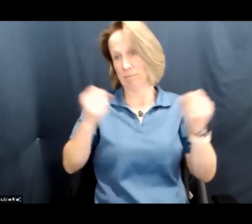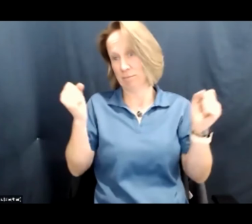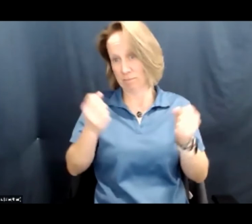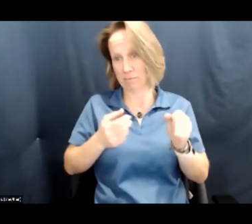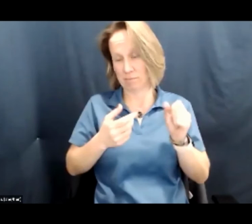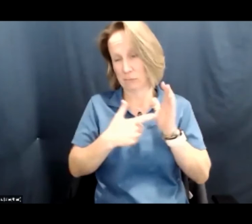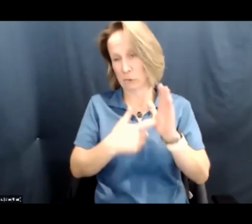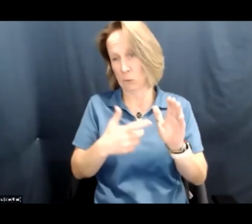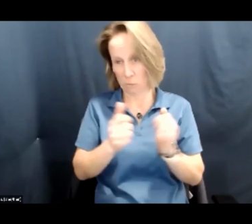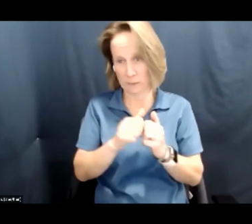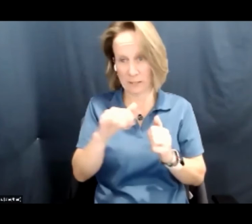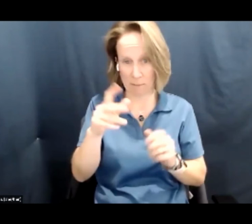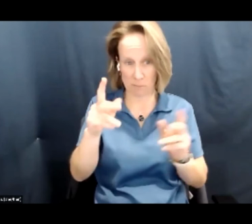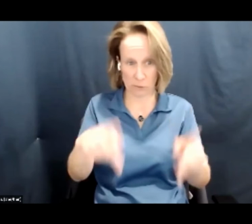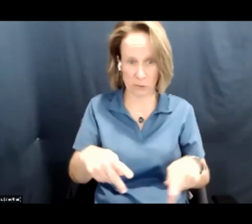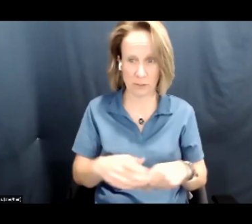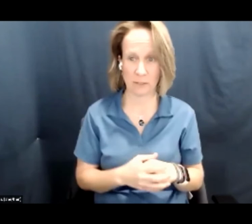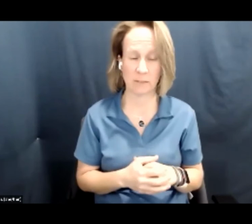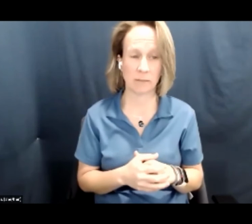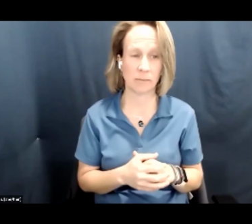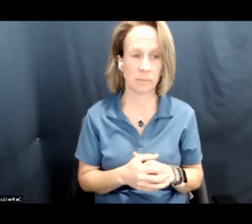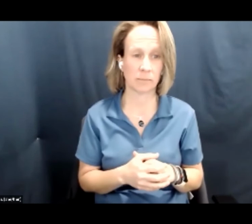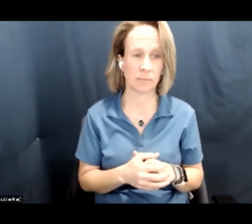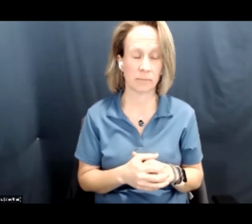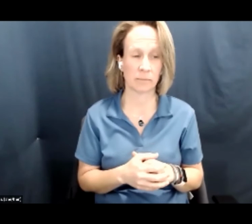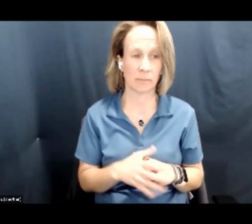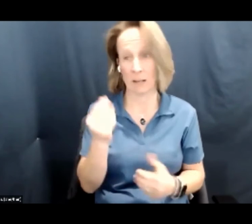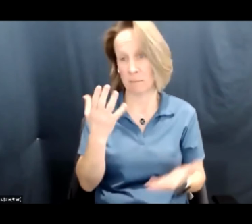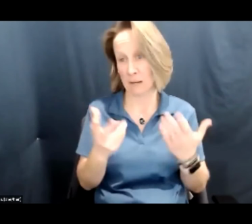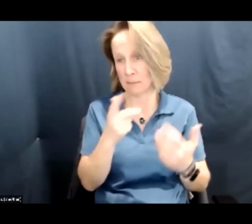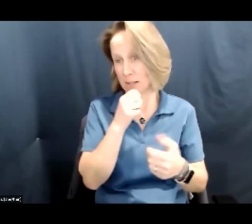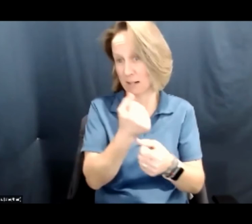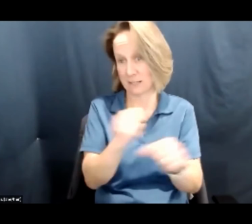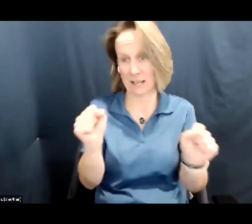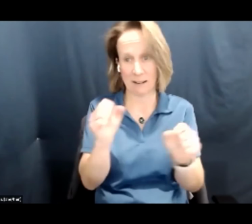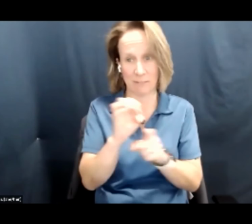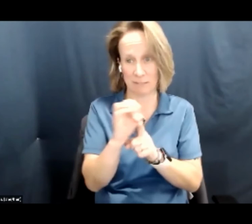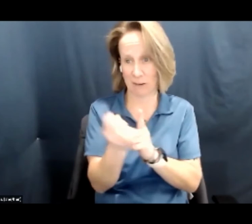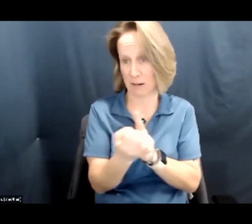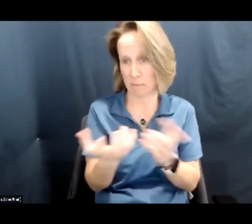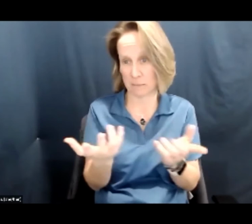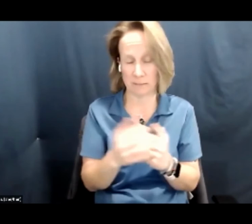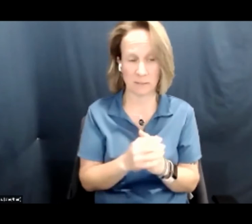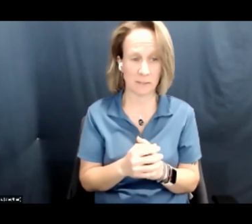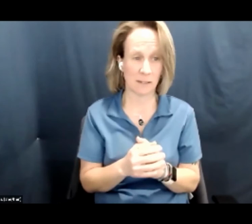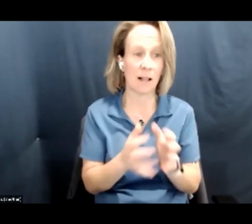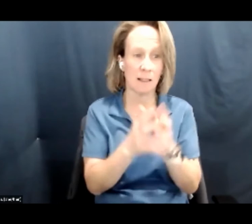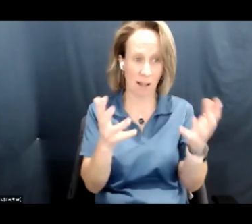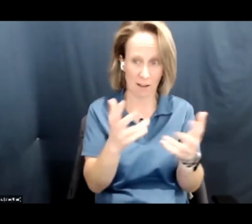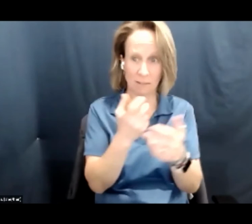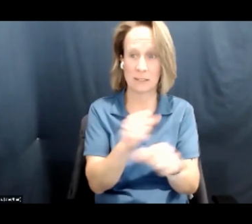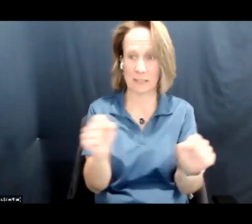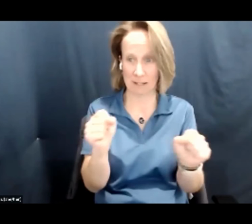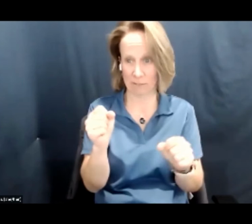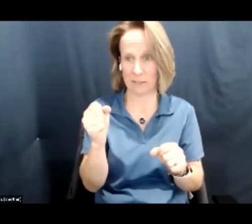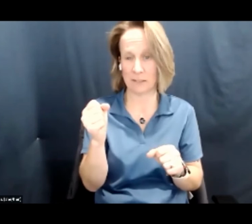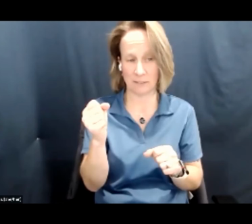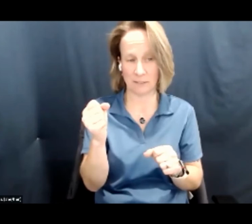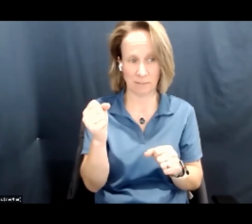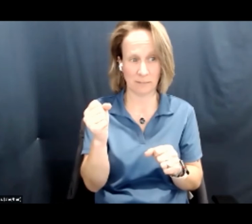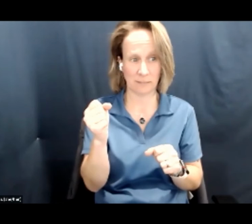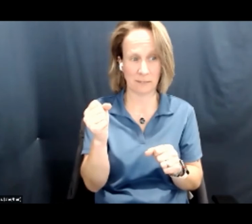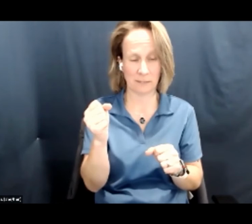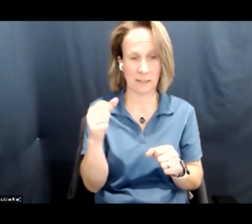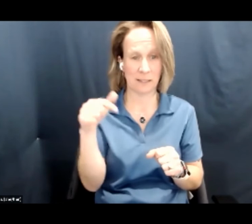transition. And some aren't in a safe environment to a transition, right? There's a lot of safety considerations. And so this could also be part of